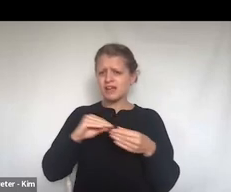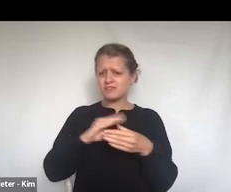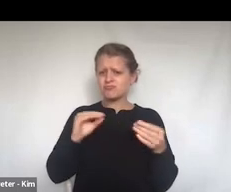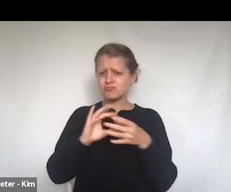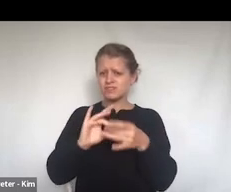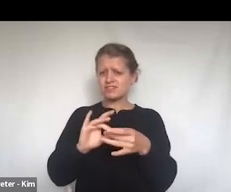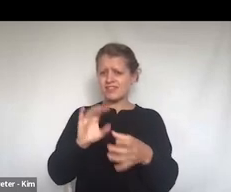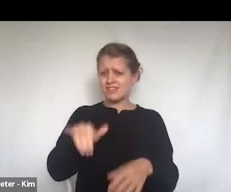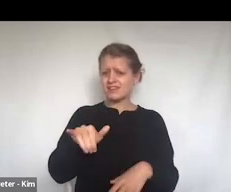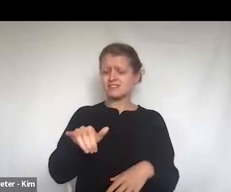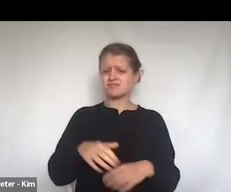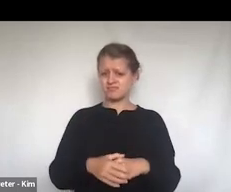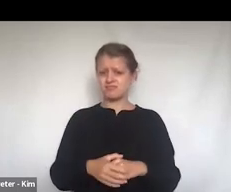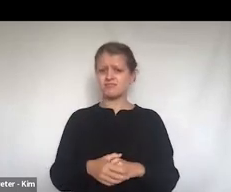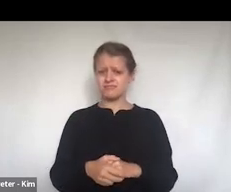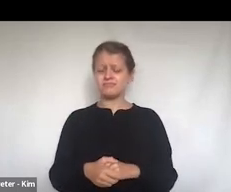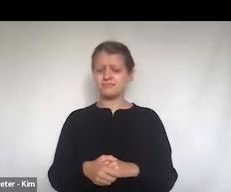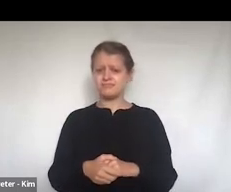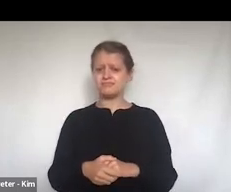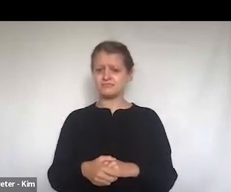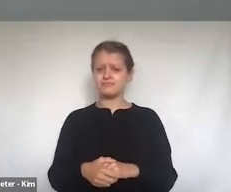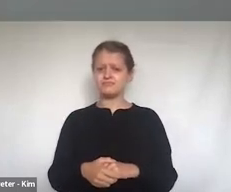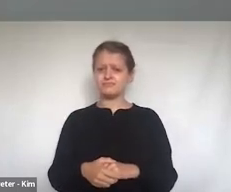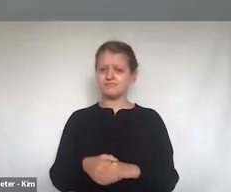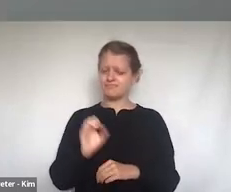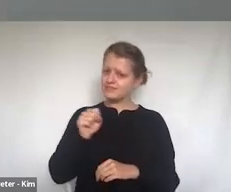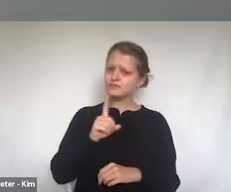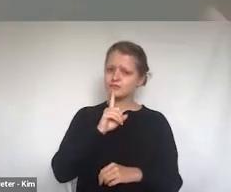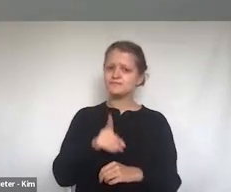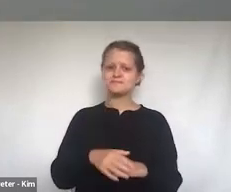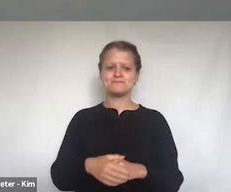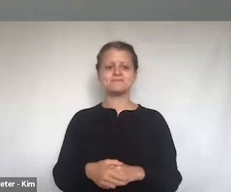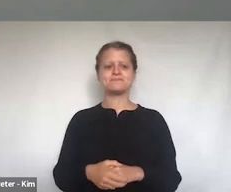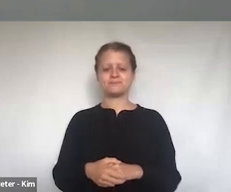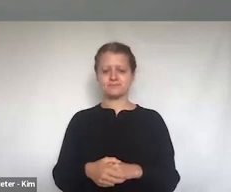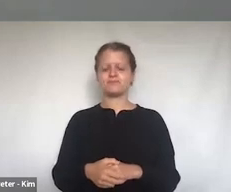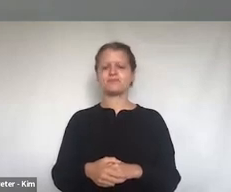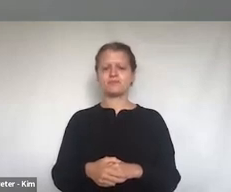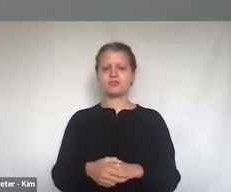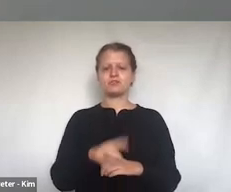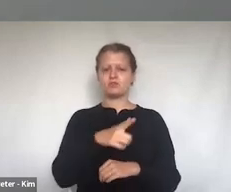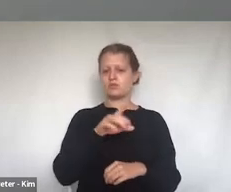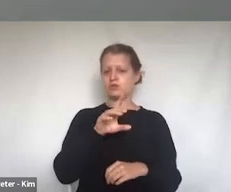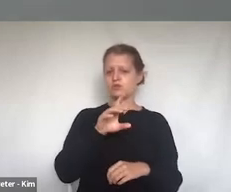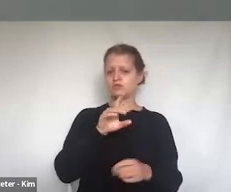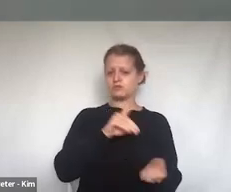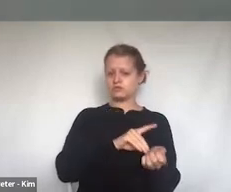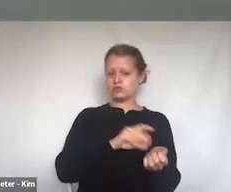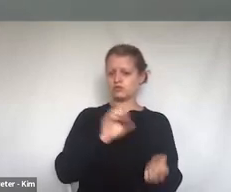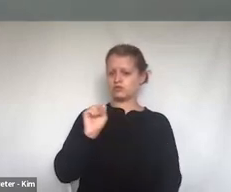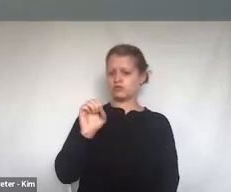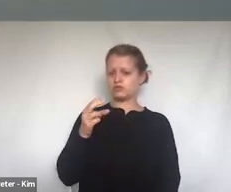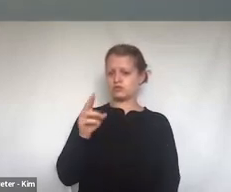a little bit about those different pieces? Yeah, totally. So just as Dr. Schwandt kind of talked about, like your